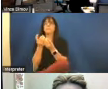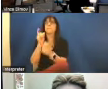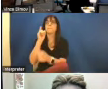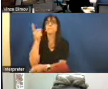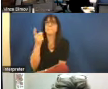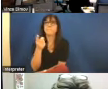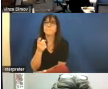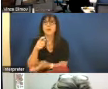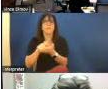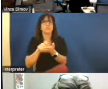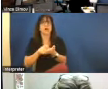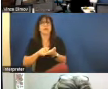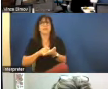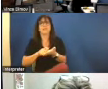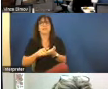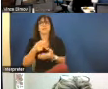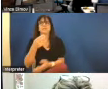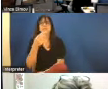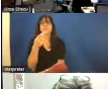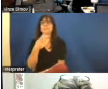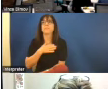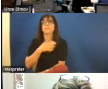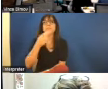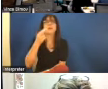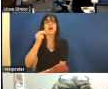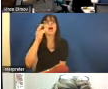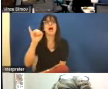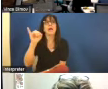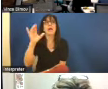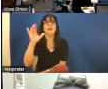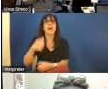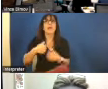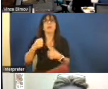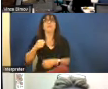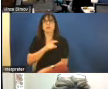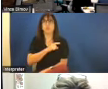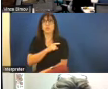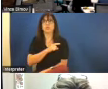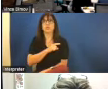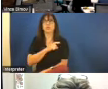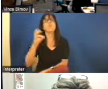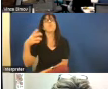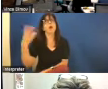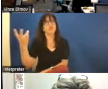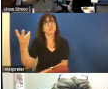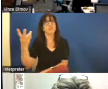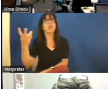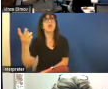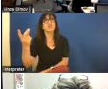Oh, sorry, I was writing down. I'm Heidi Condon, I live in St. George, Washington,